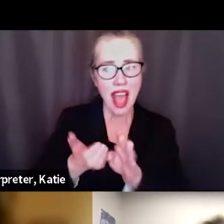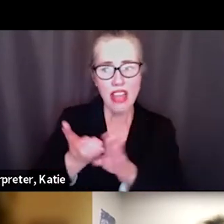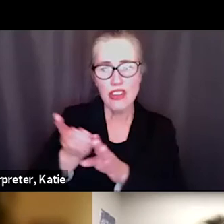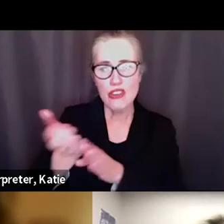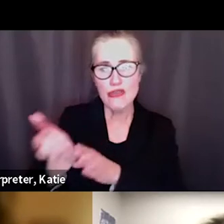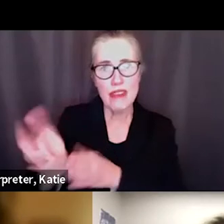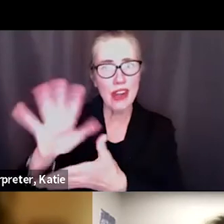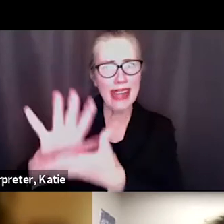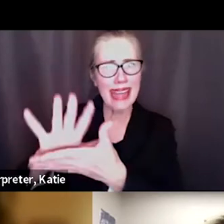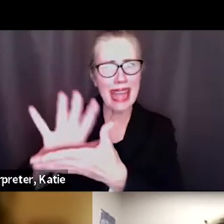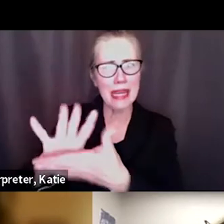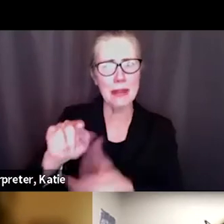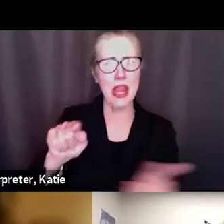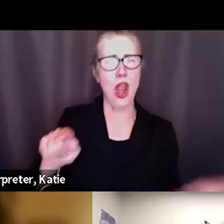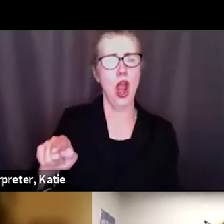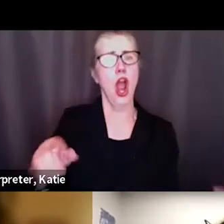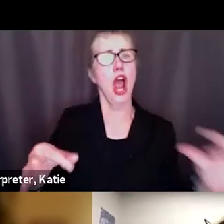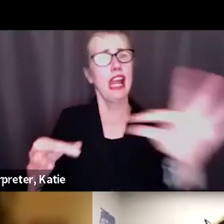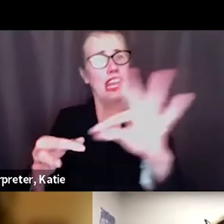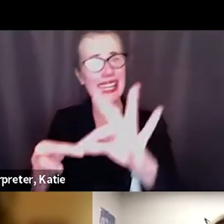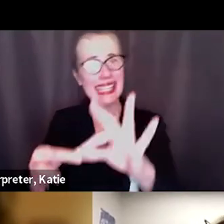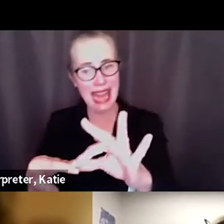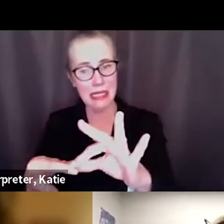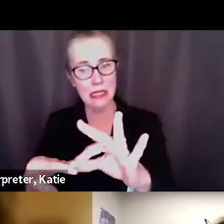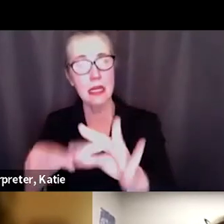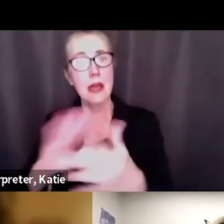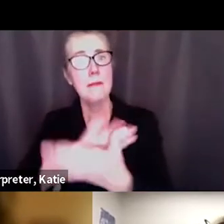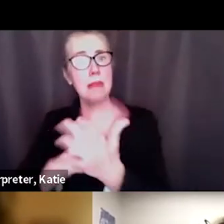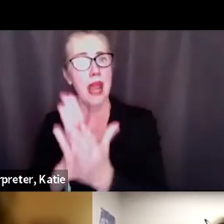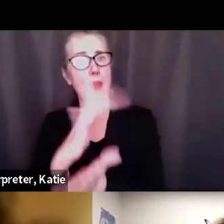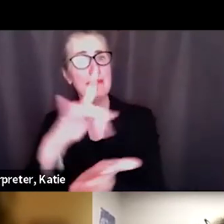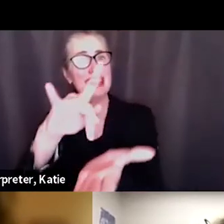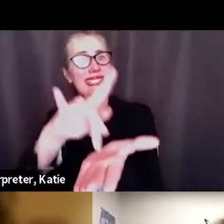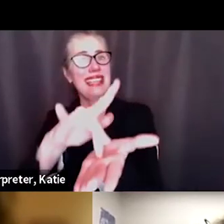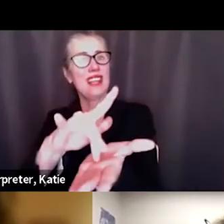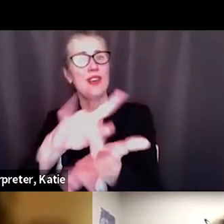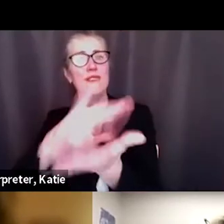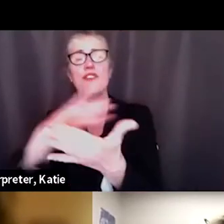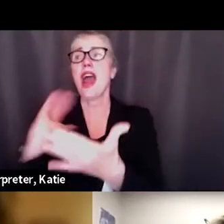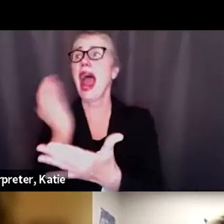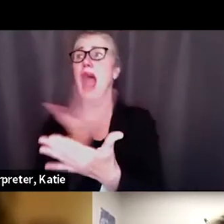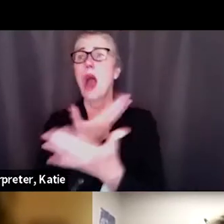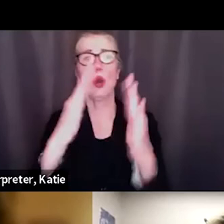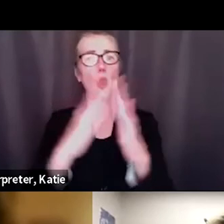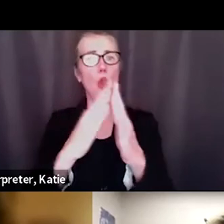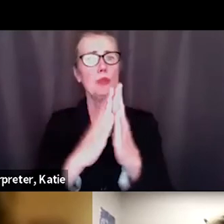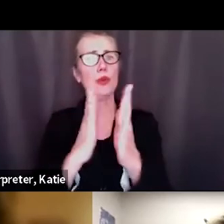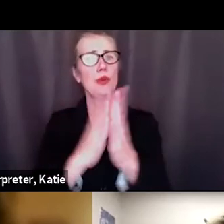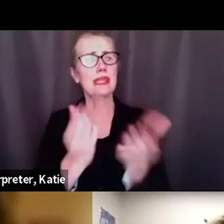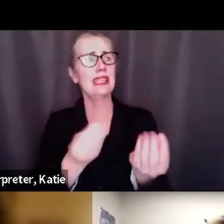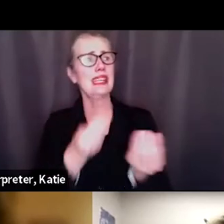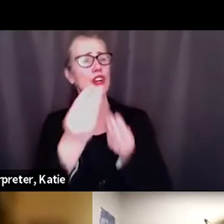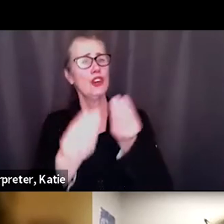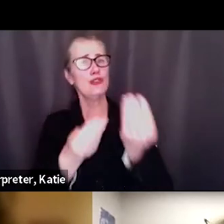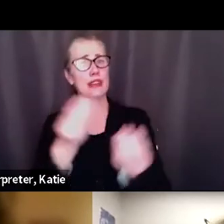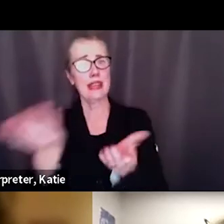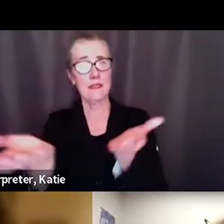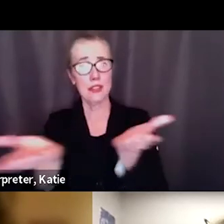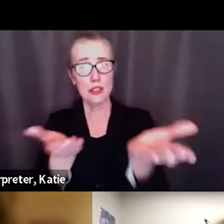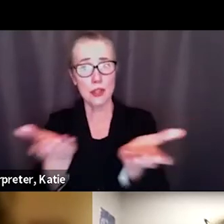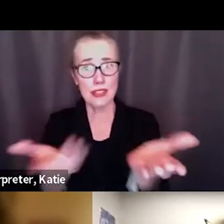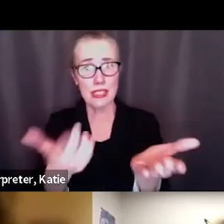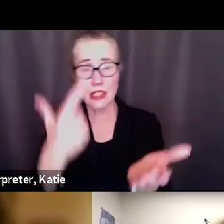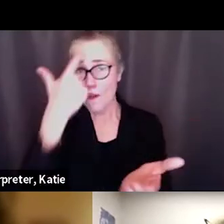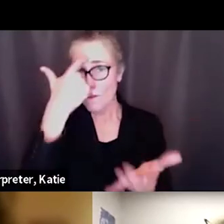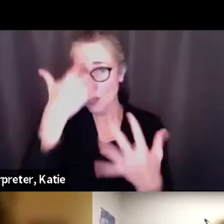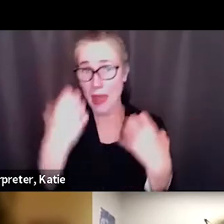center for providing wellness and mental health for our community next slide please so